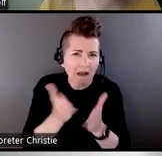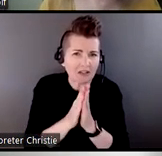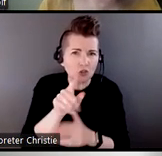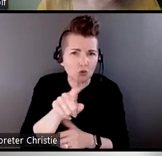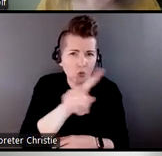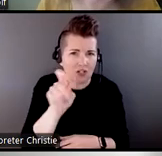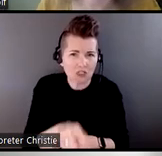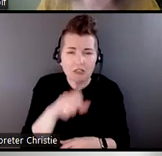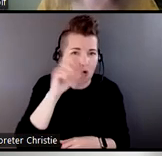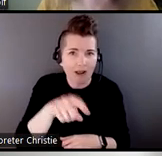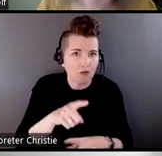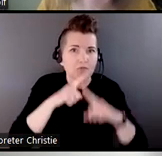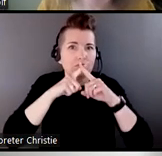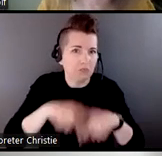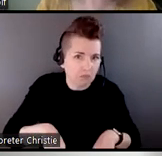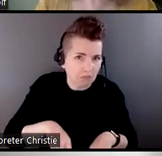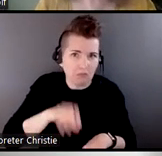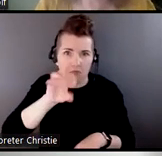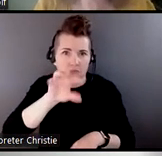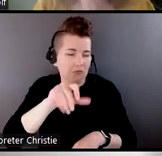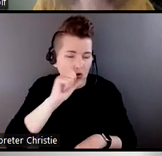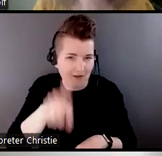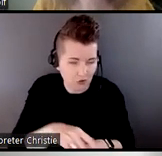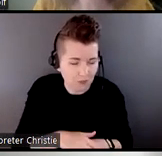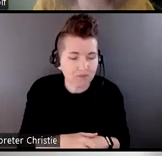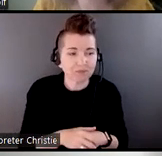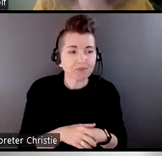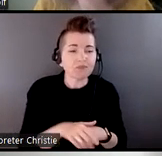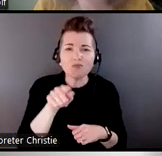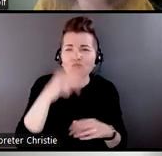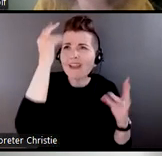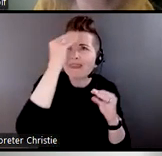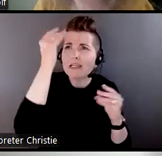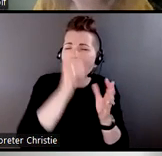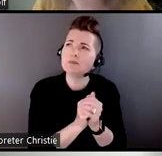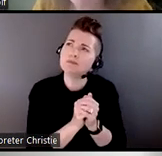in person, but I want you to think about a time when you might have been talking